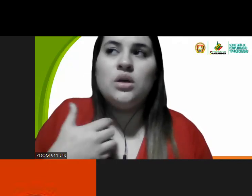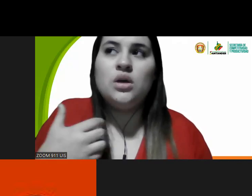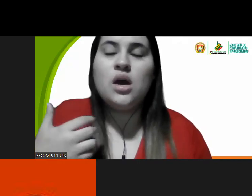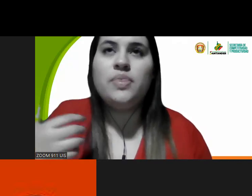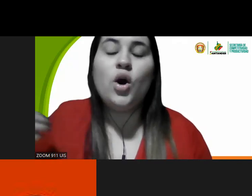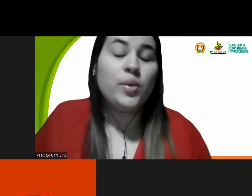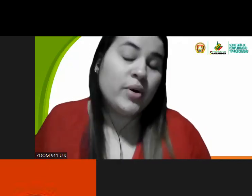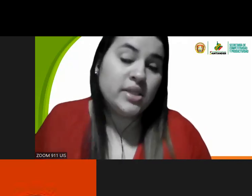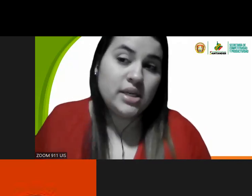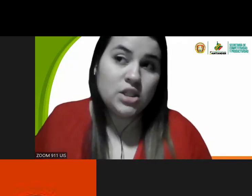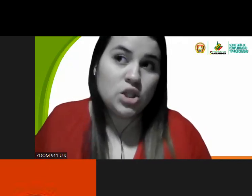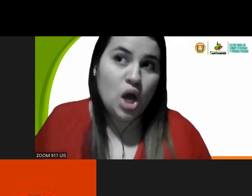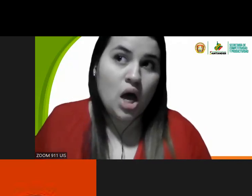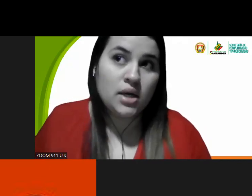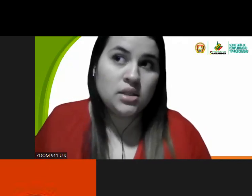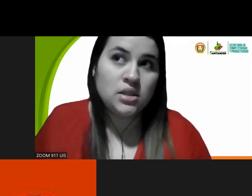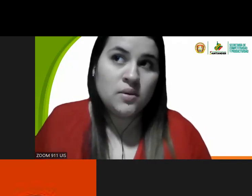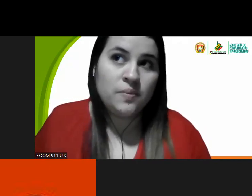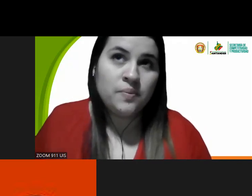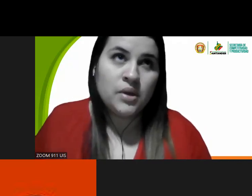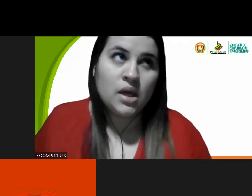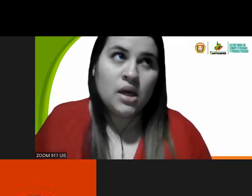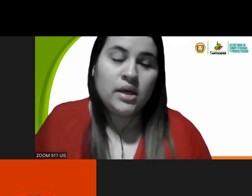because the other person is not